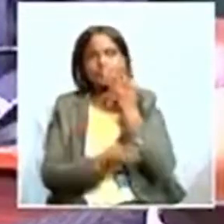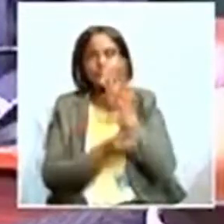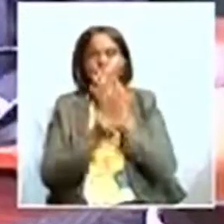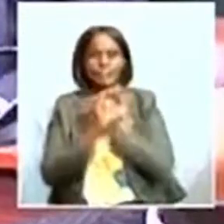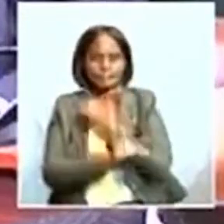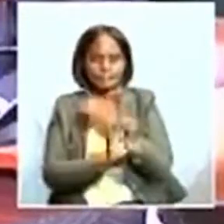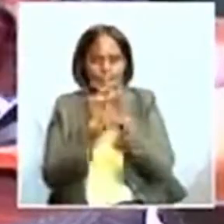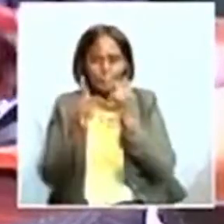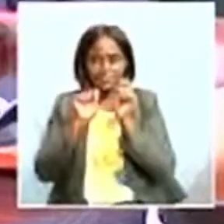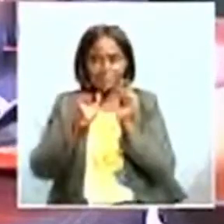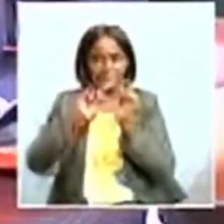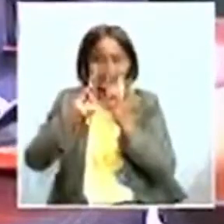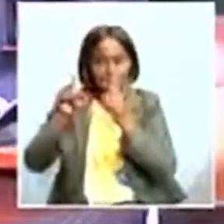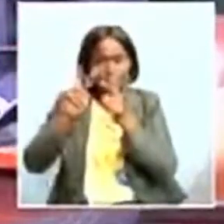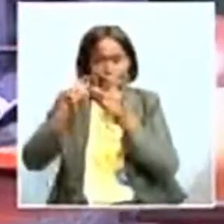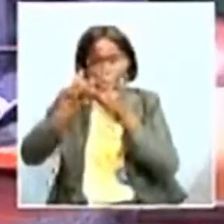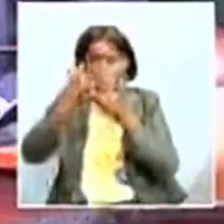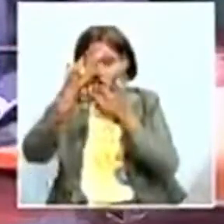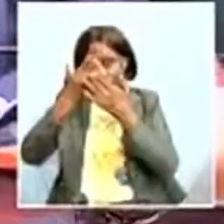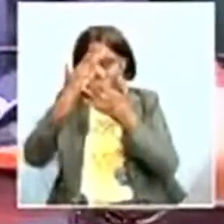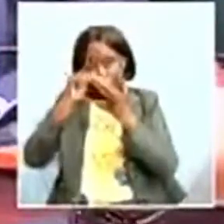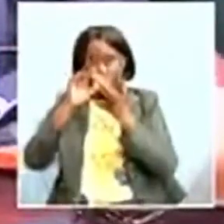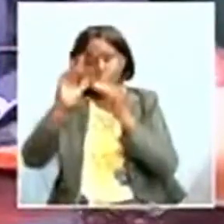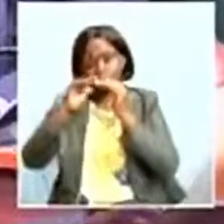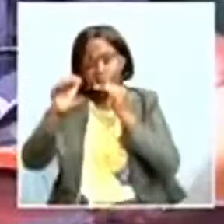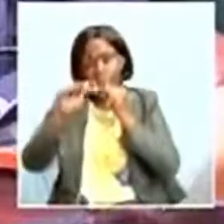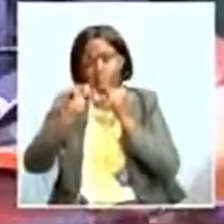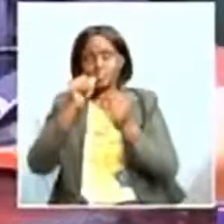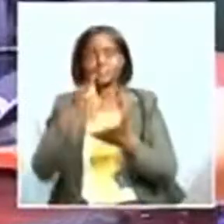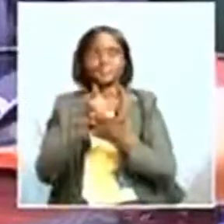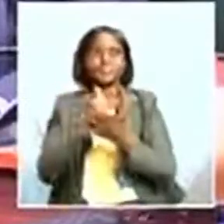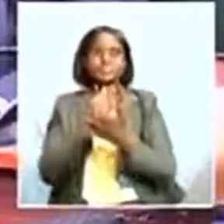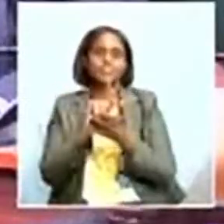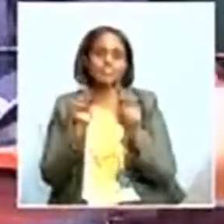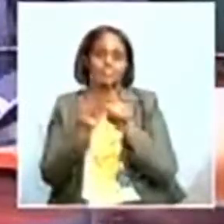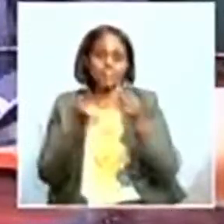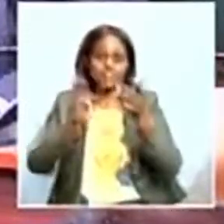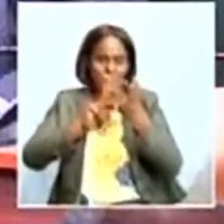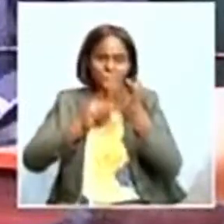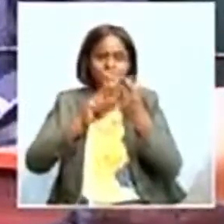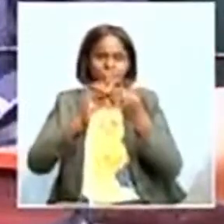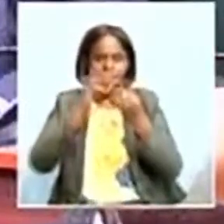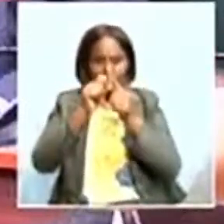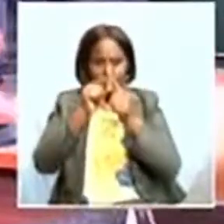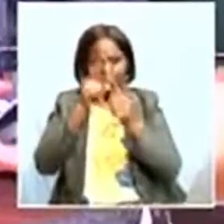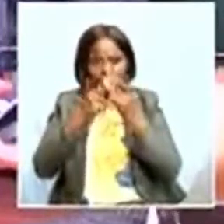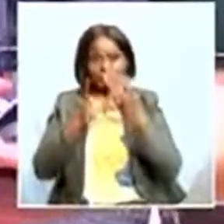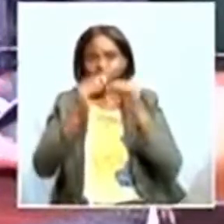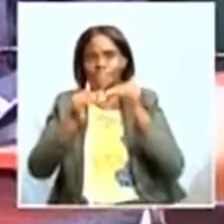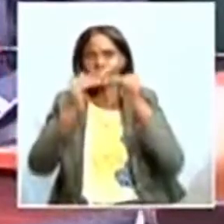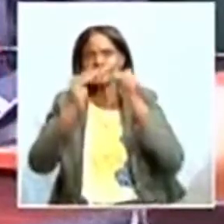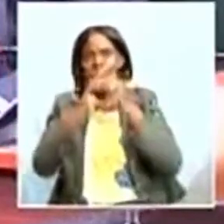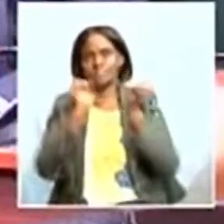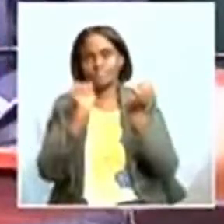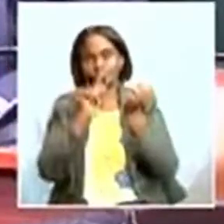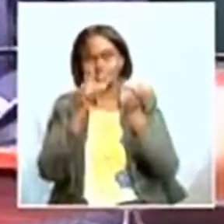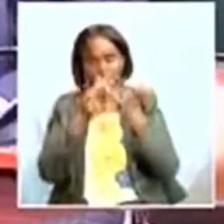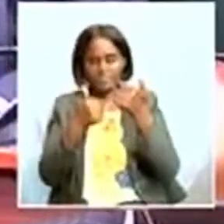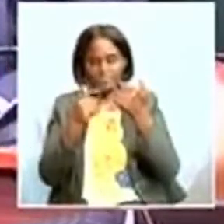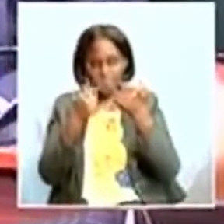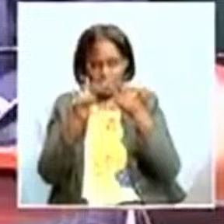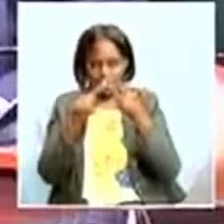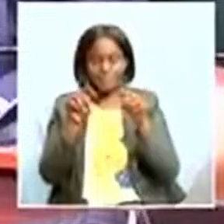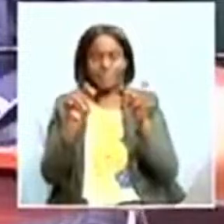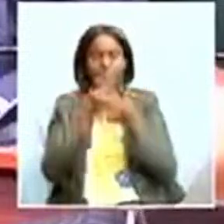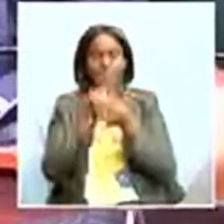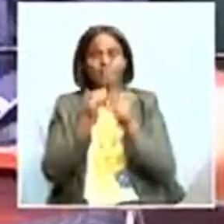so that when they go to England or wherever, they are not told, repeat, because this is just an advanced diploma. So that is what we are trying to run away.